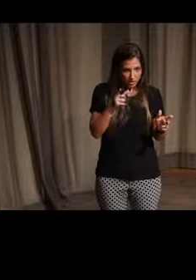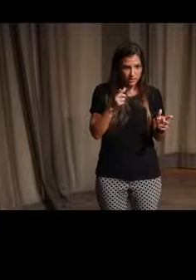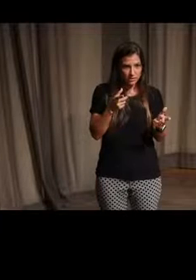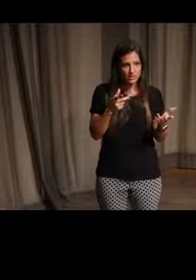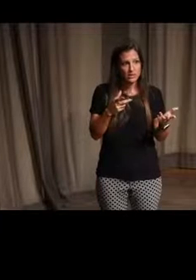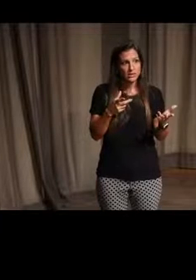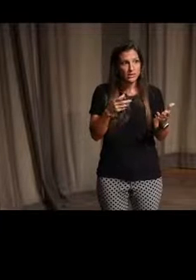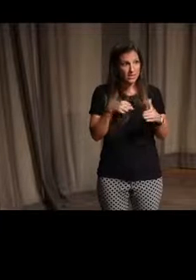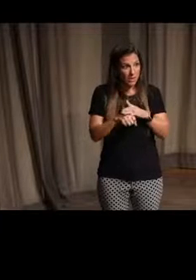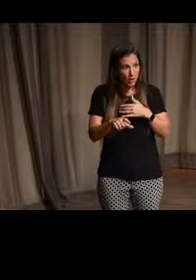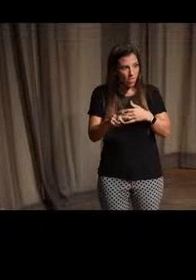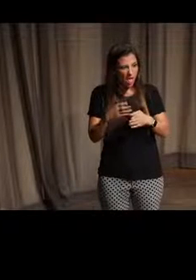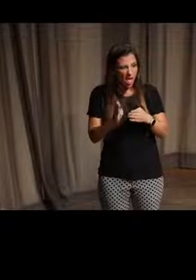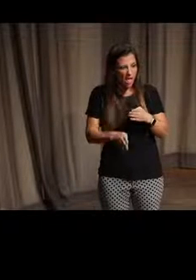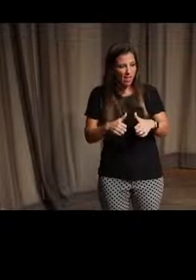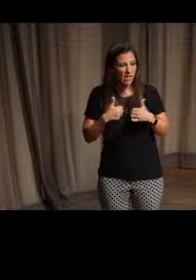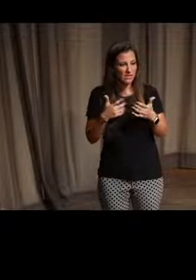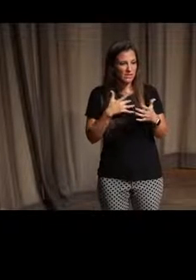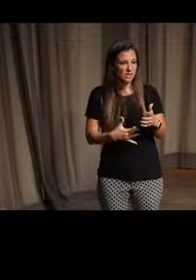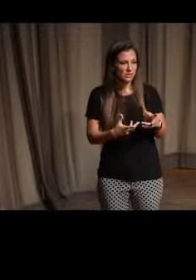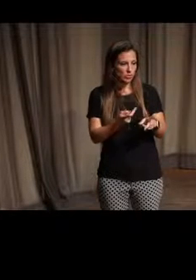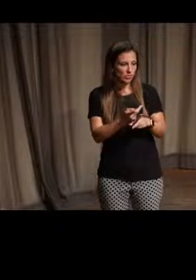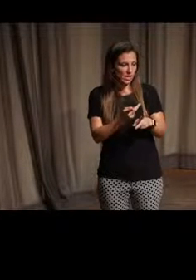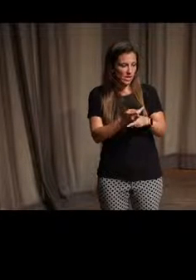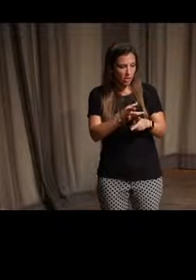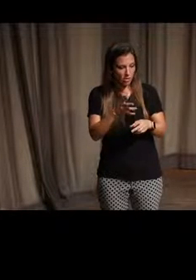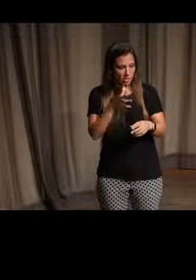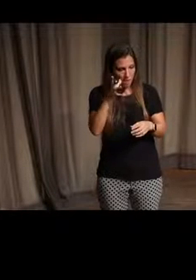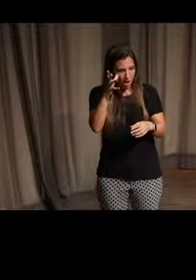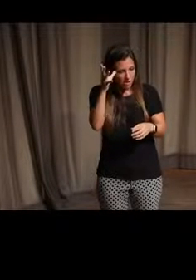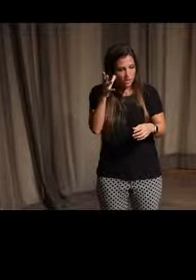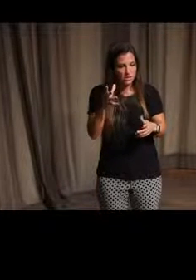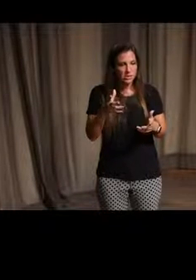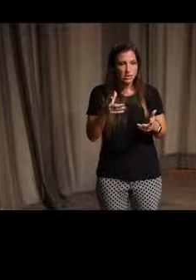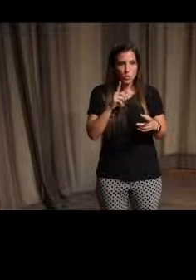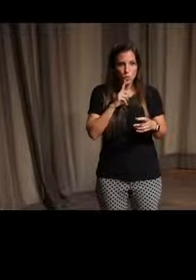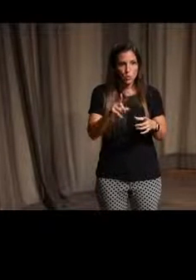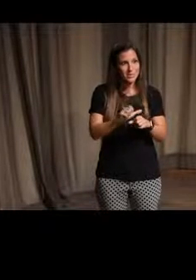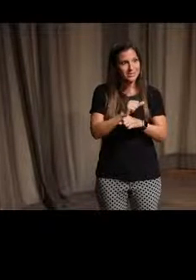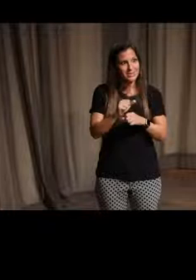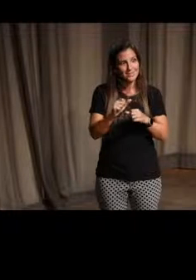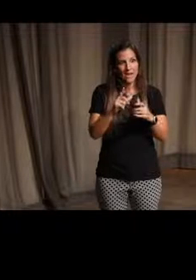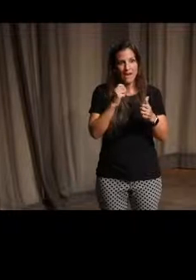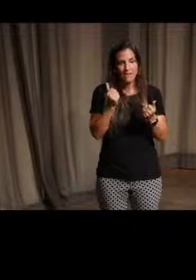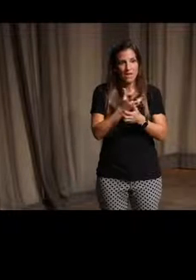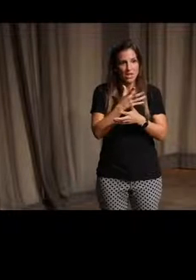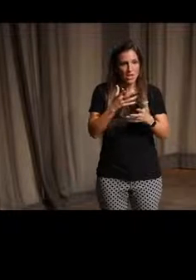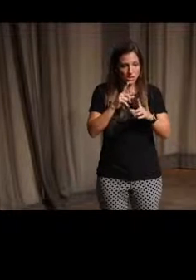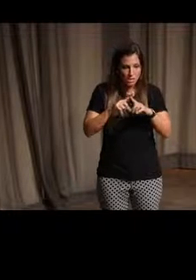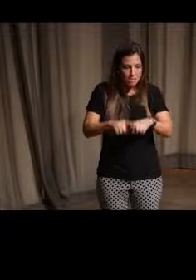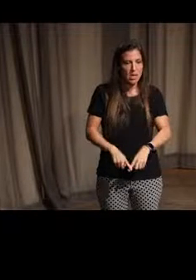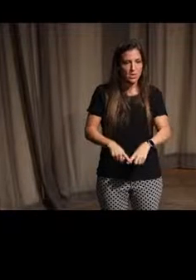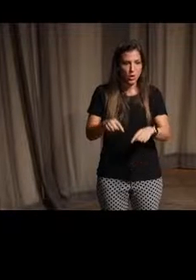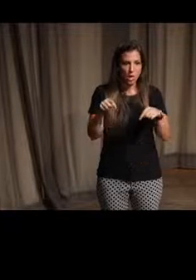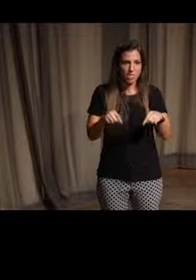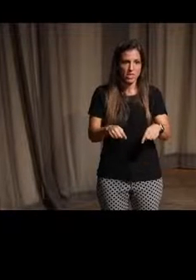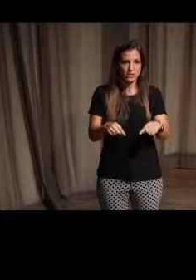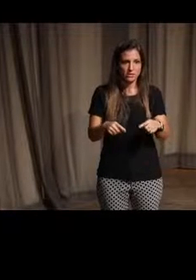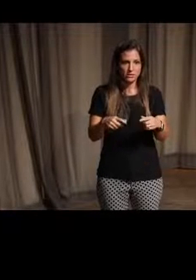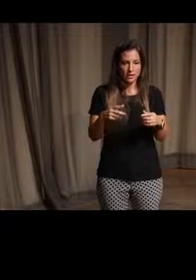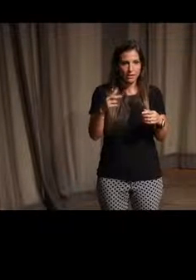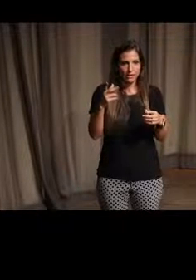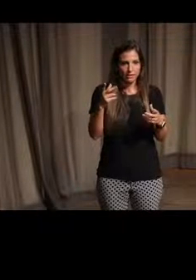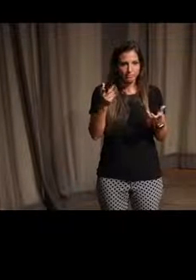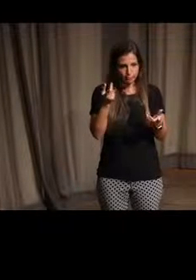women do. And then at the end of their lives, they tend to take care of their parents, and capitalism is completely predicated on this